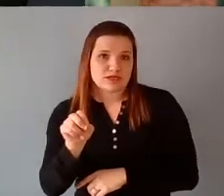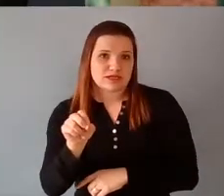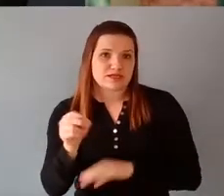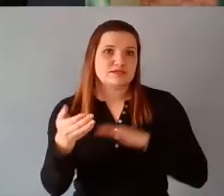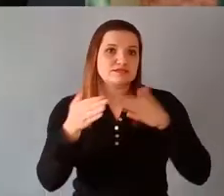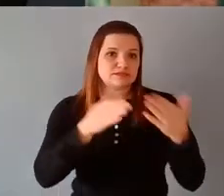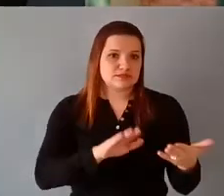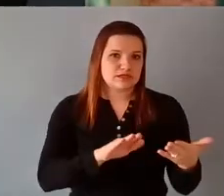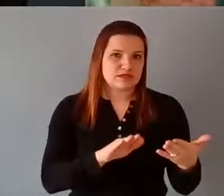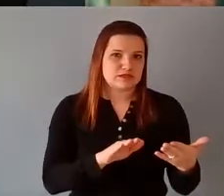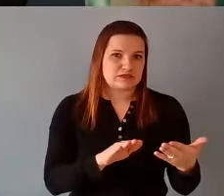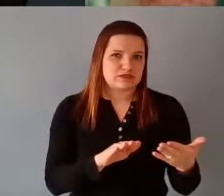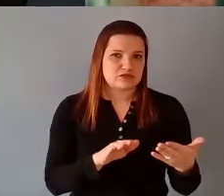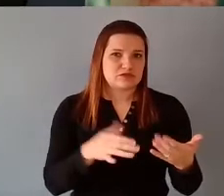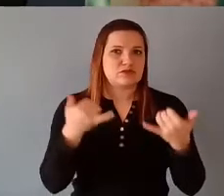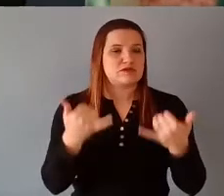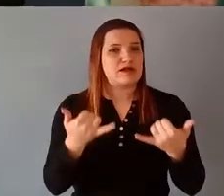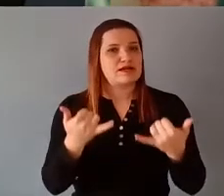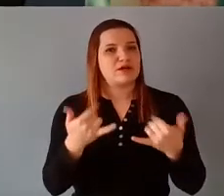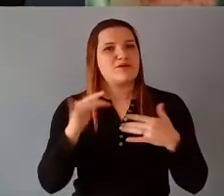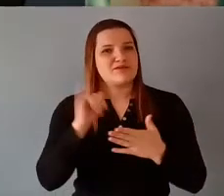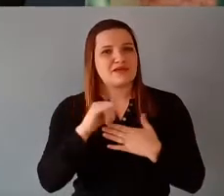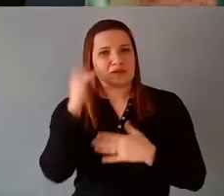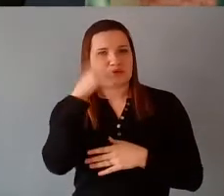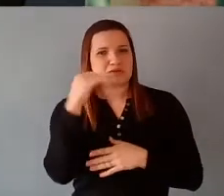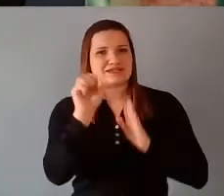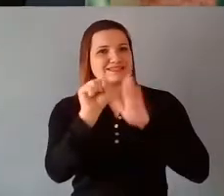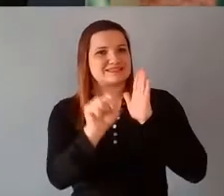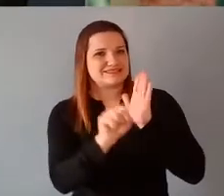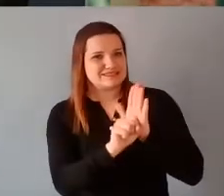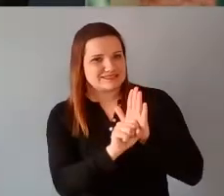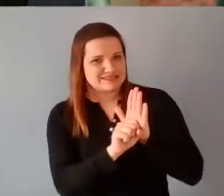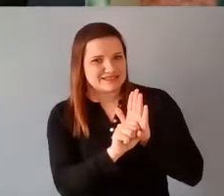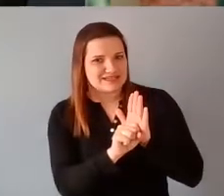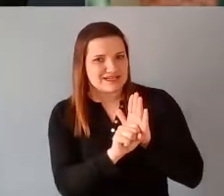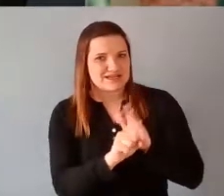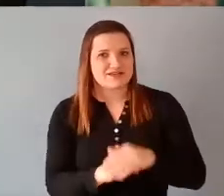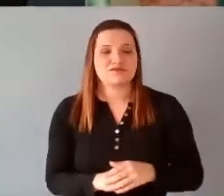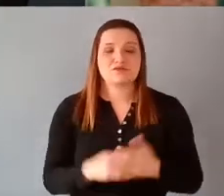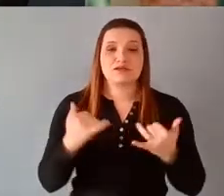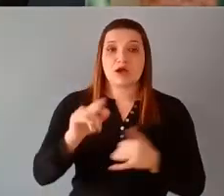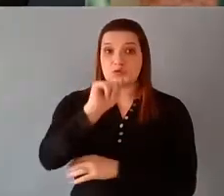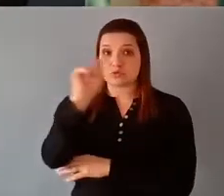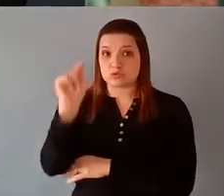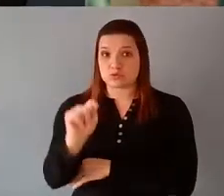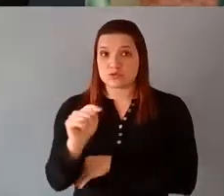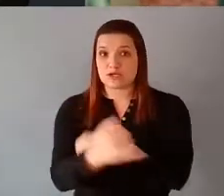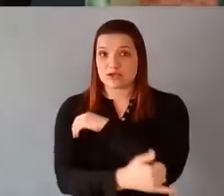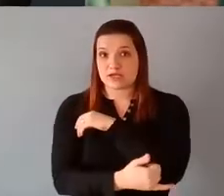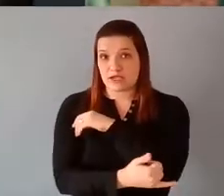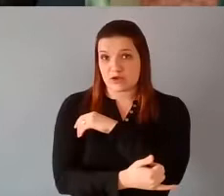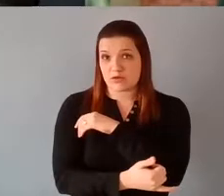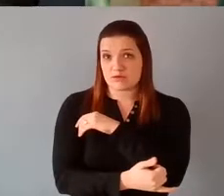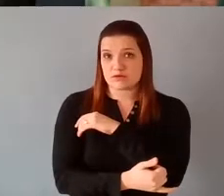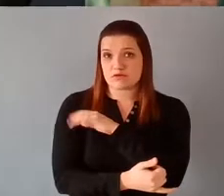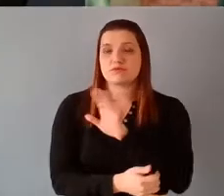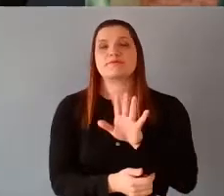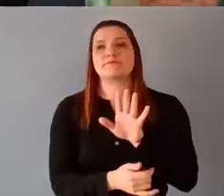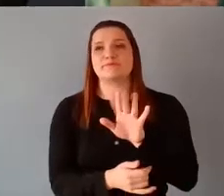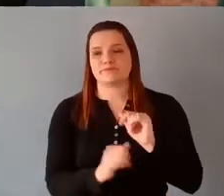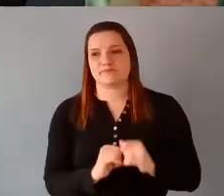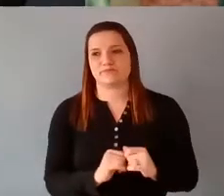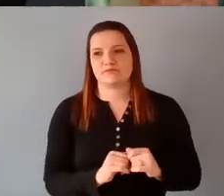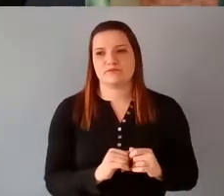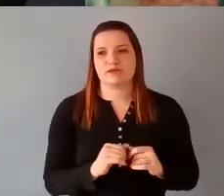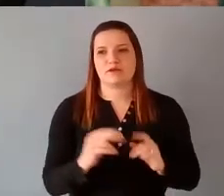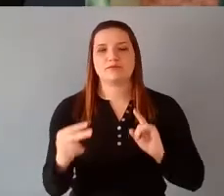are at the state level. Dropping down to Tulare County. Well, and just to, again, give perspectives, when I talk